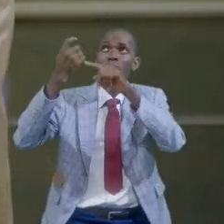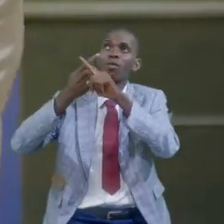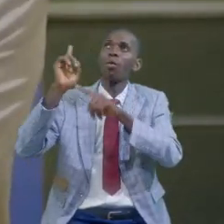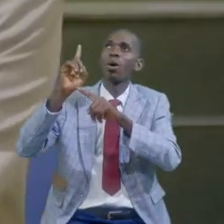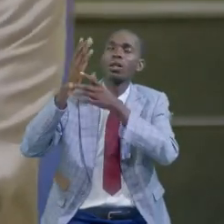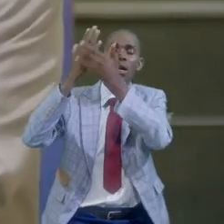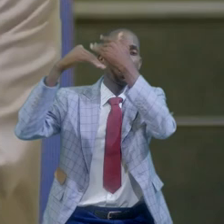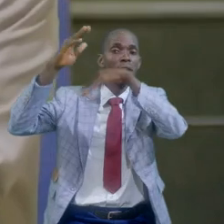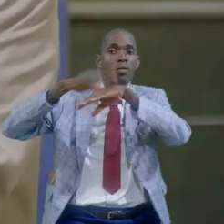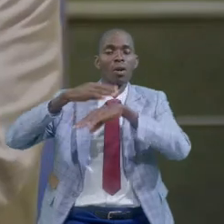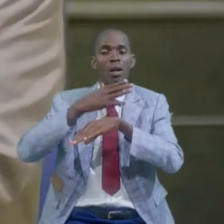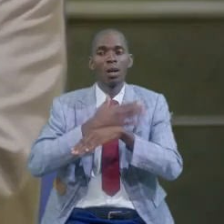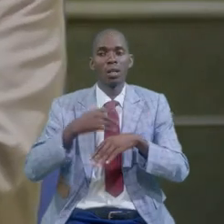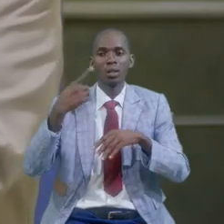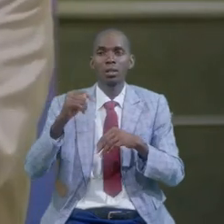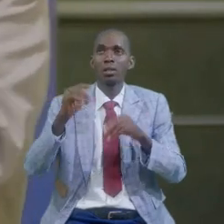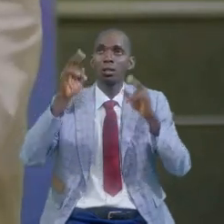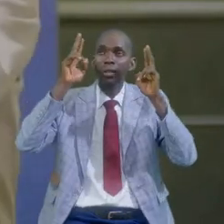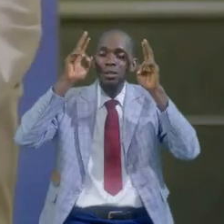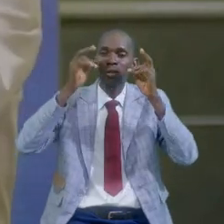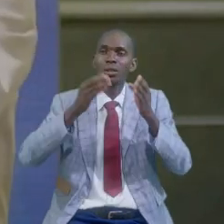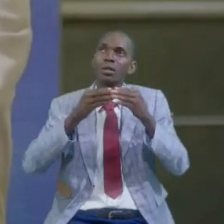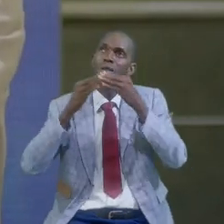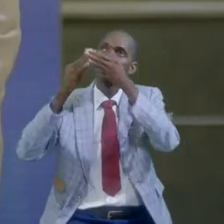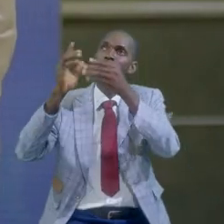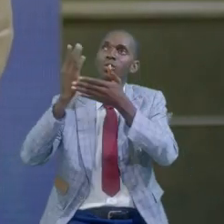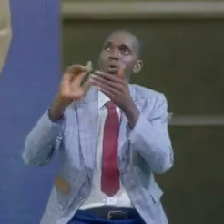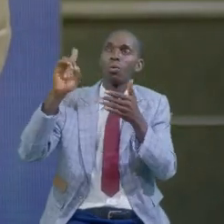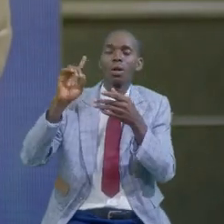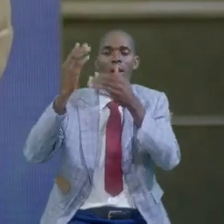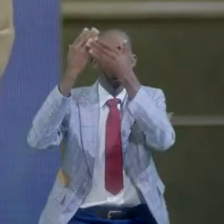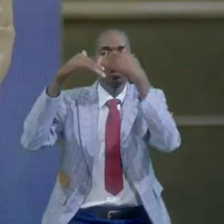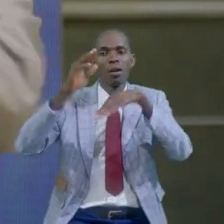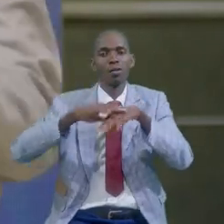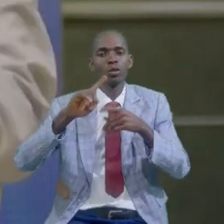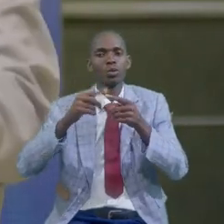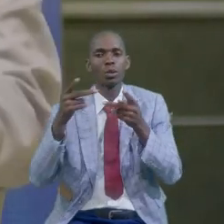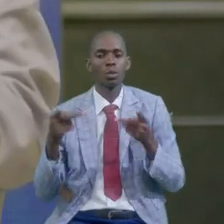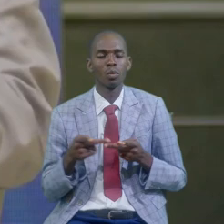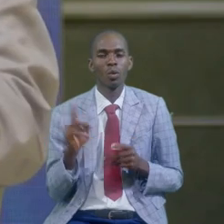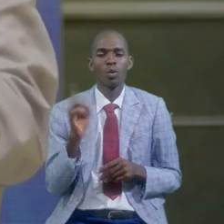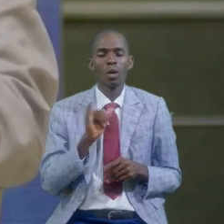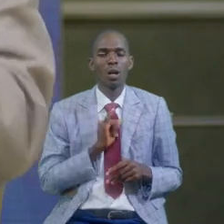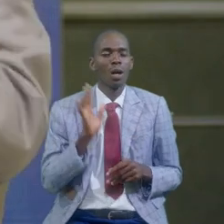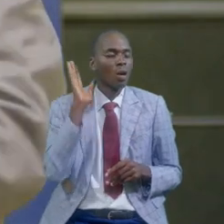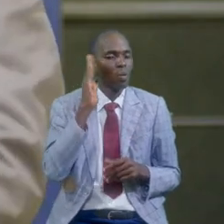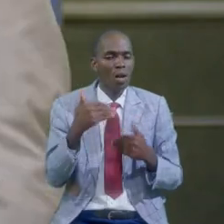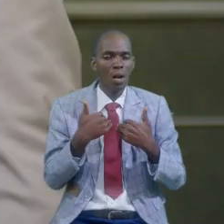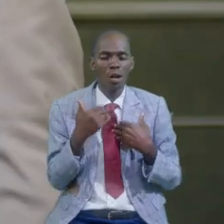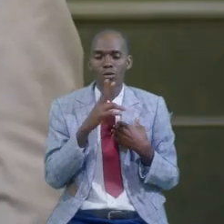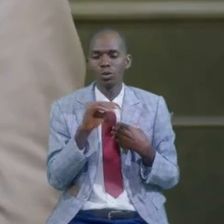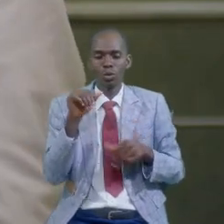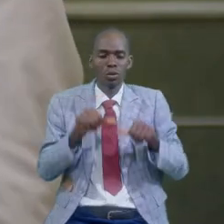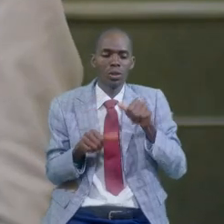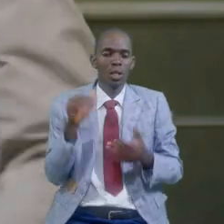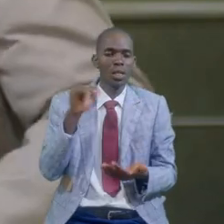the chariots took him somewhere, it's heaven. To the place where I will not have any shadow of doubt in my heart, there is